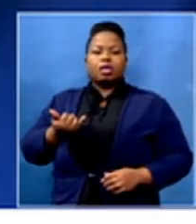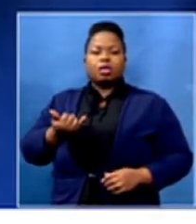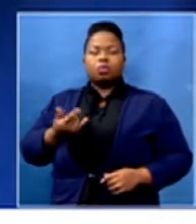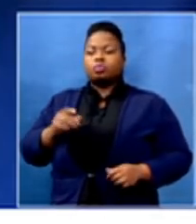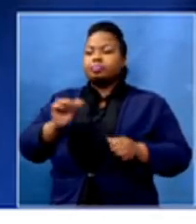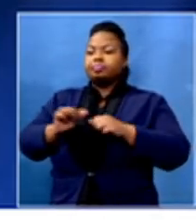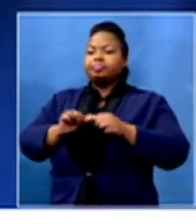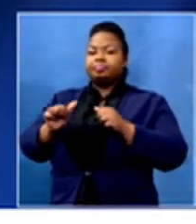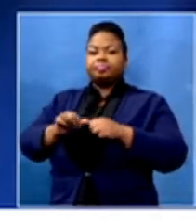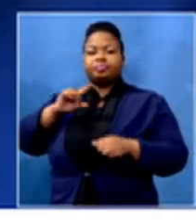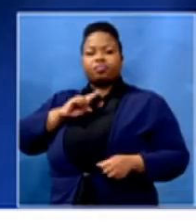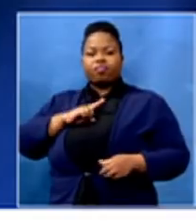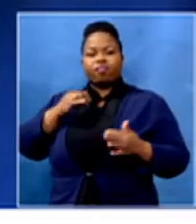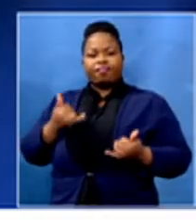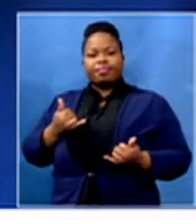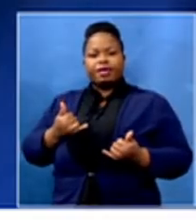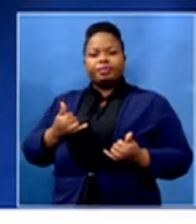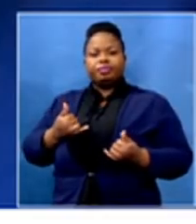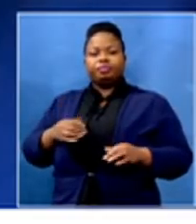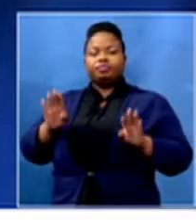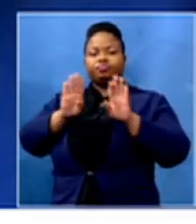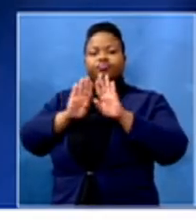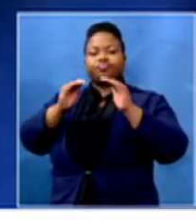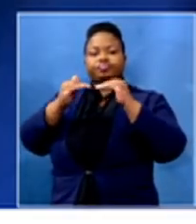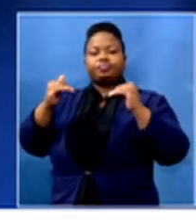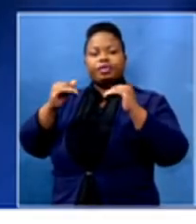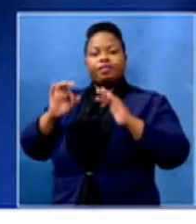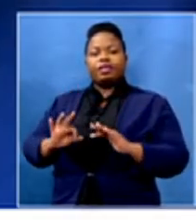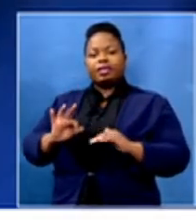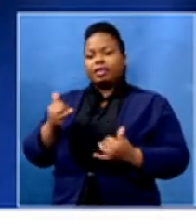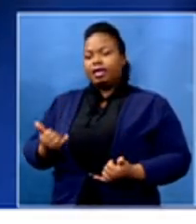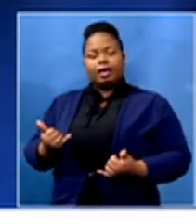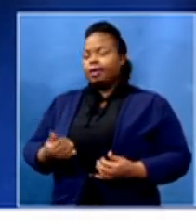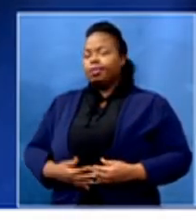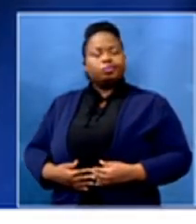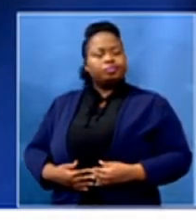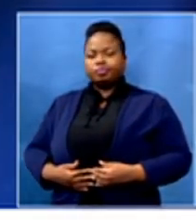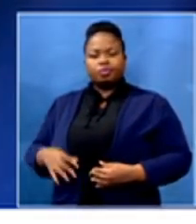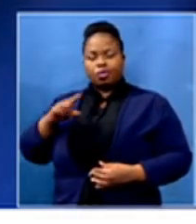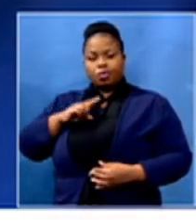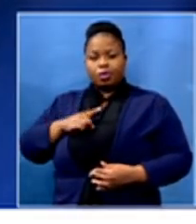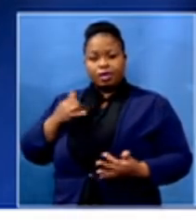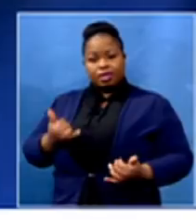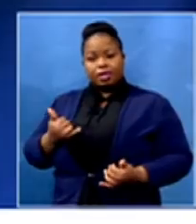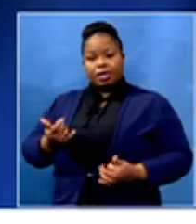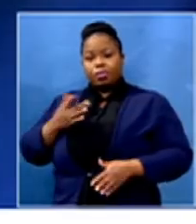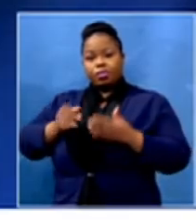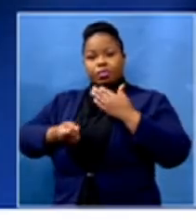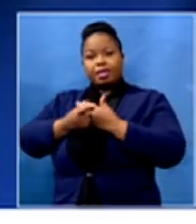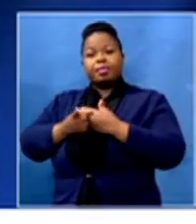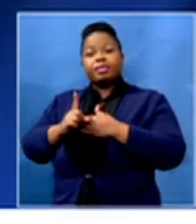better now that we had the initial phase of a lockdown. It means that what was going to happen at that